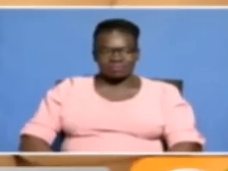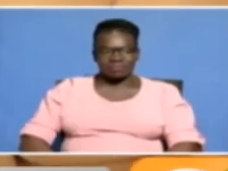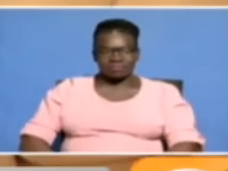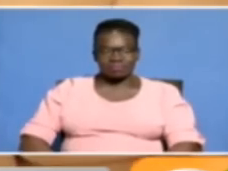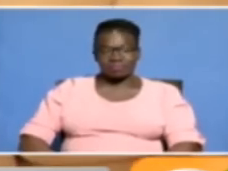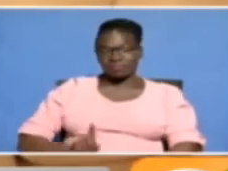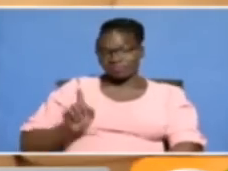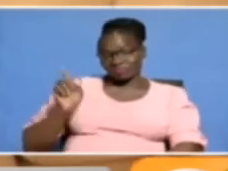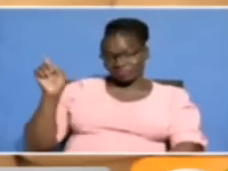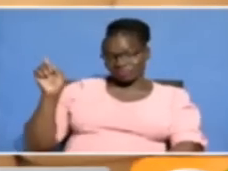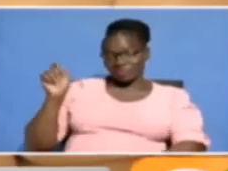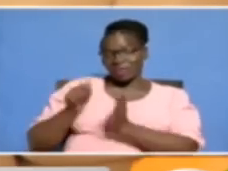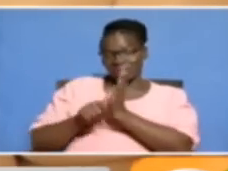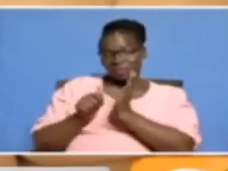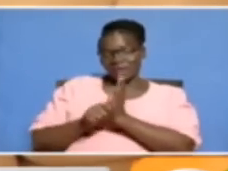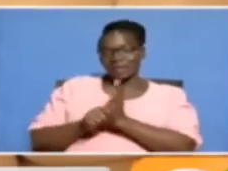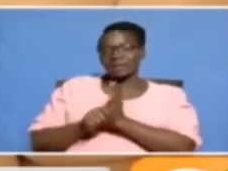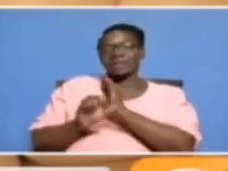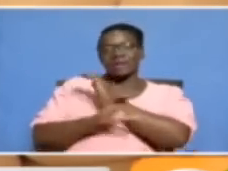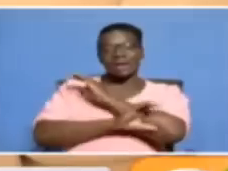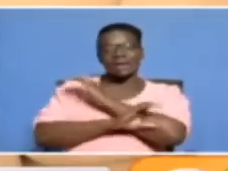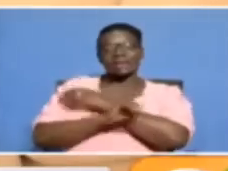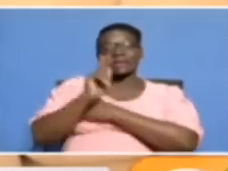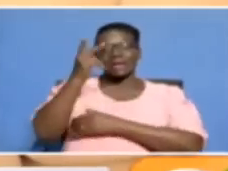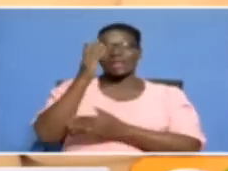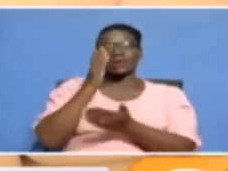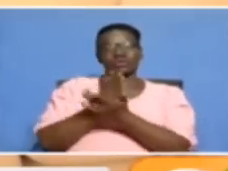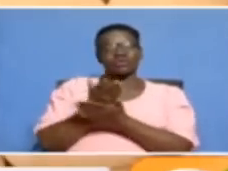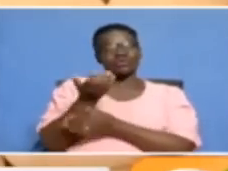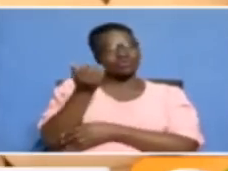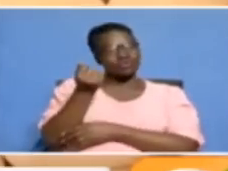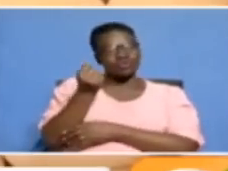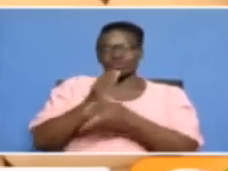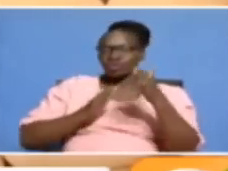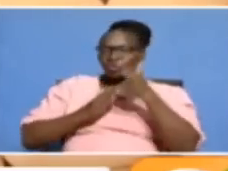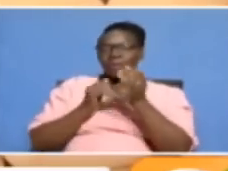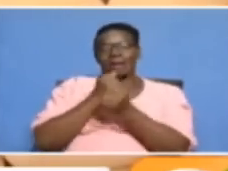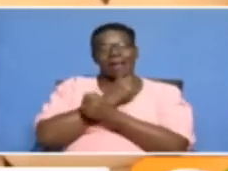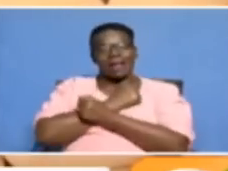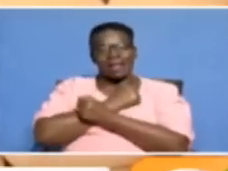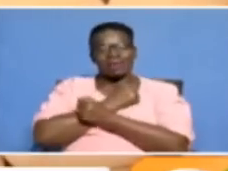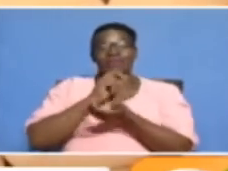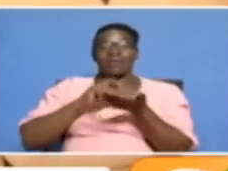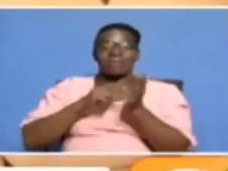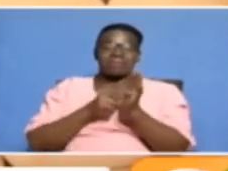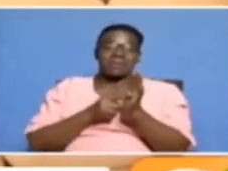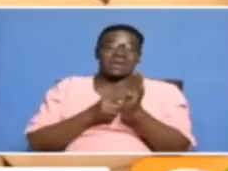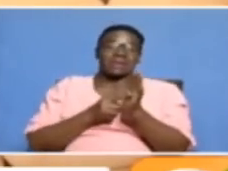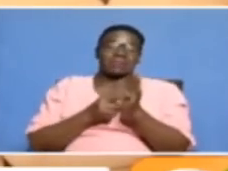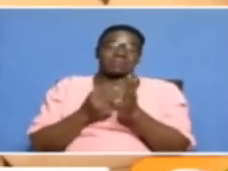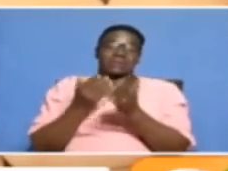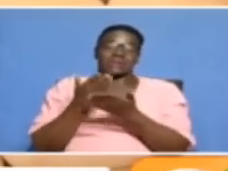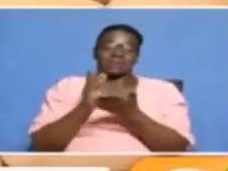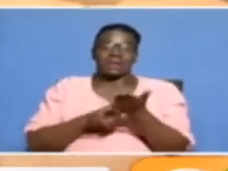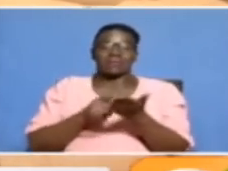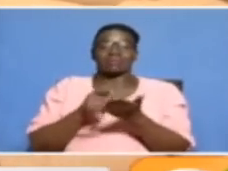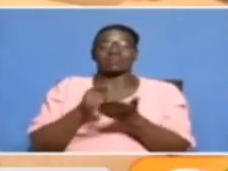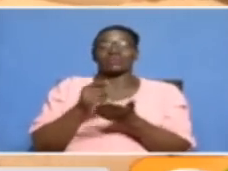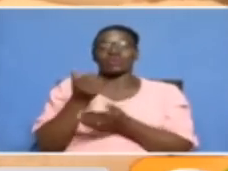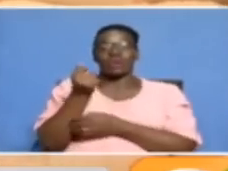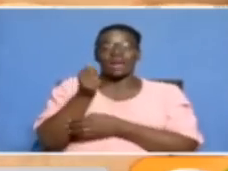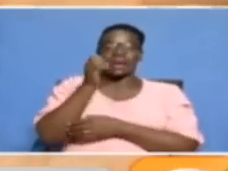That maize is the country's staple food is not in doubt. The commodity's price directly translating into either higher or lower cost of